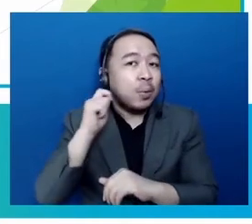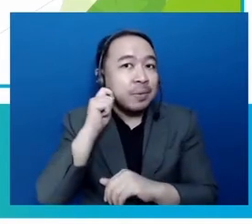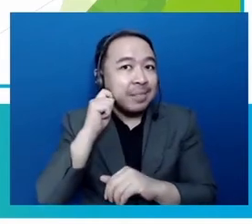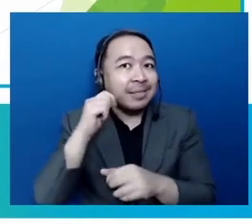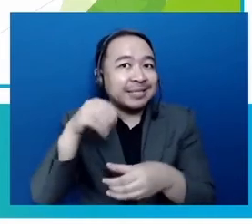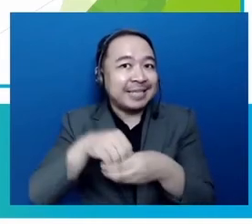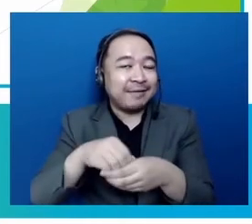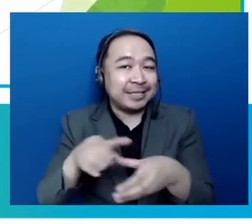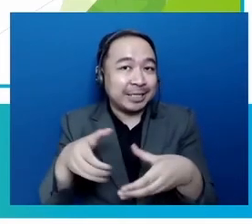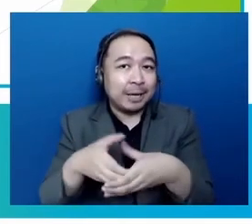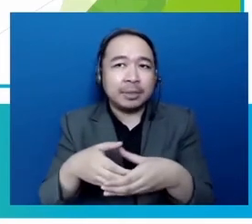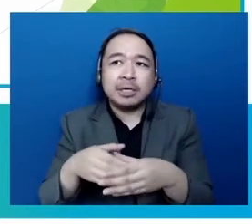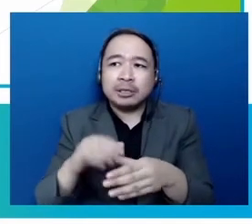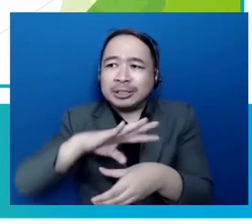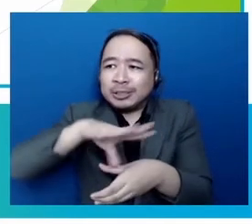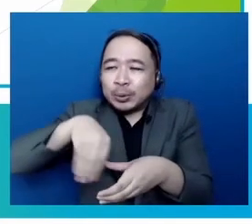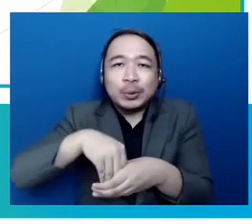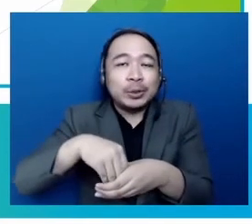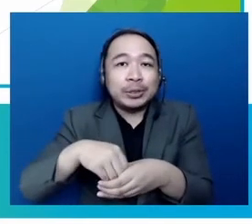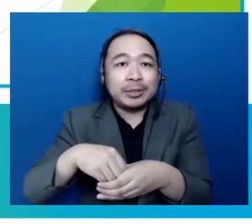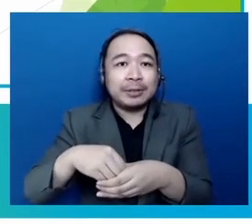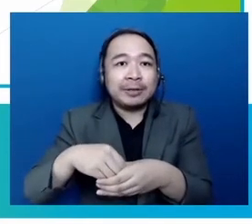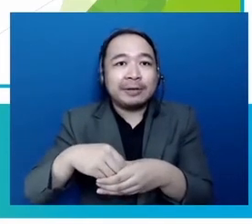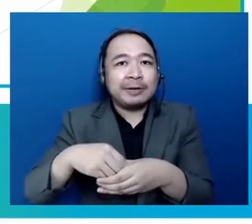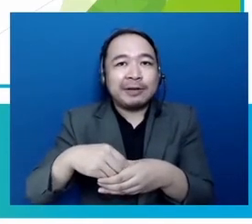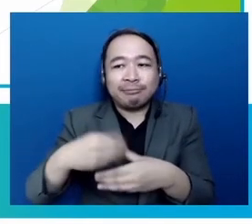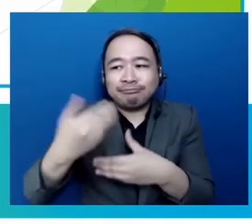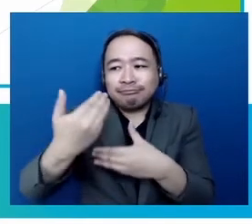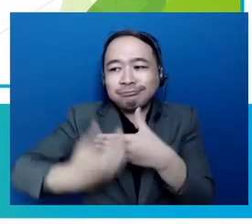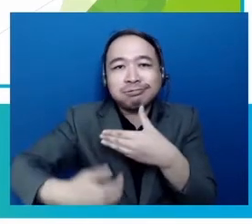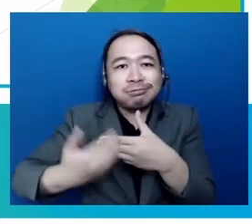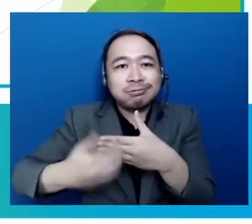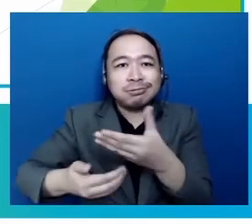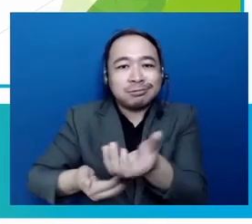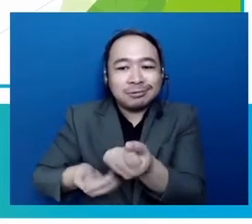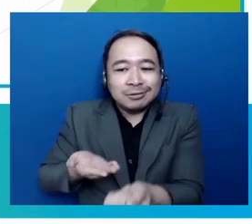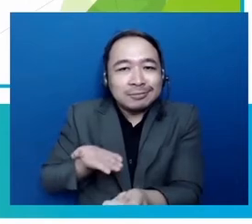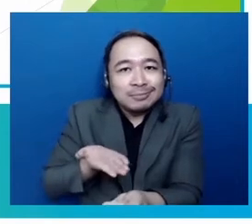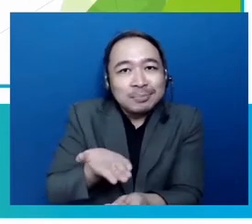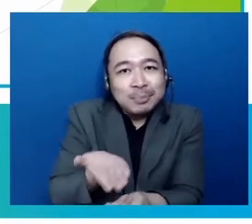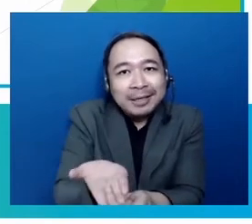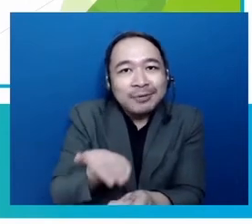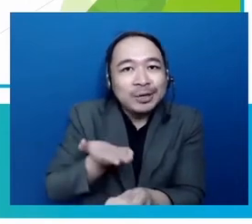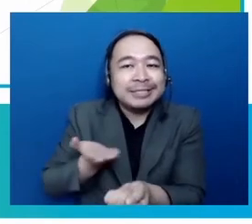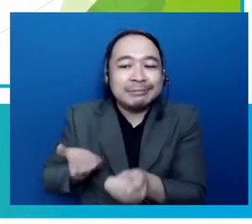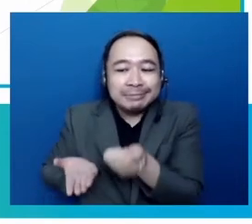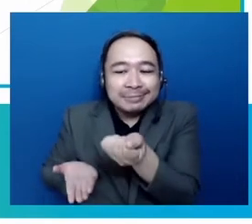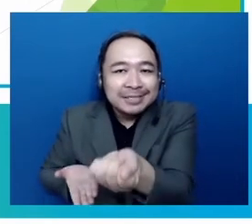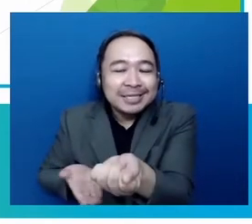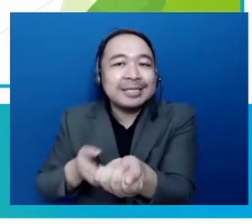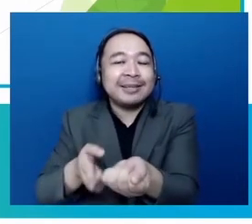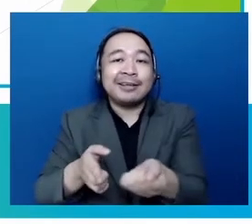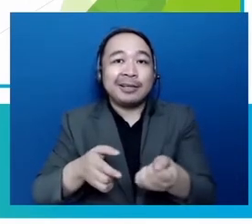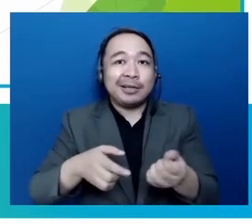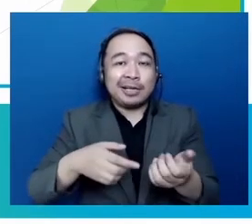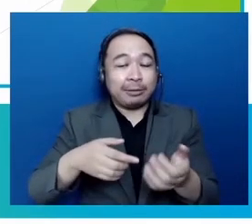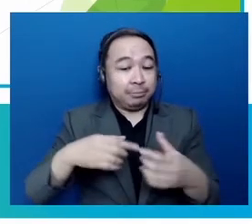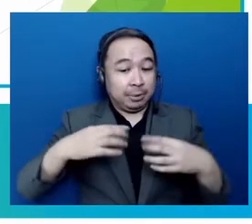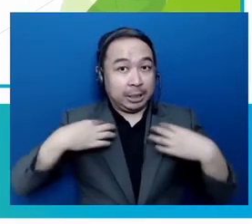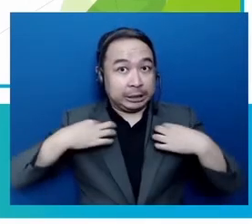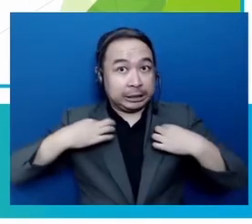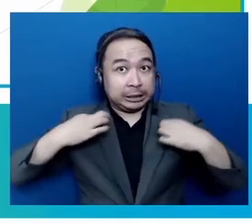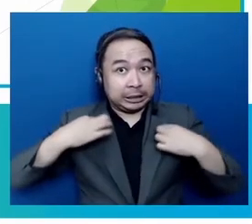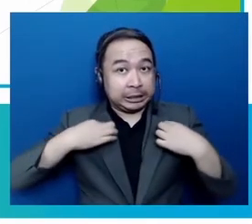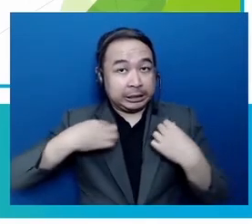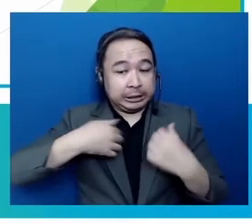bakeries, as seen here, bakeries, screen printing, and dressmaking business. One lady